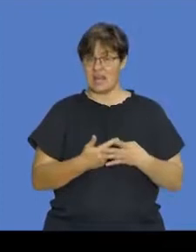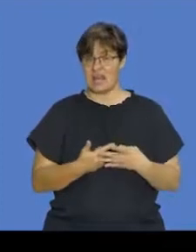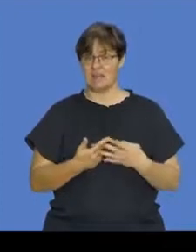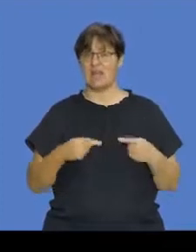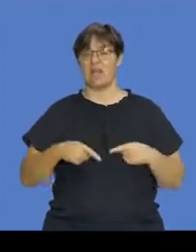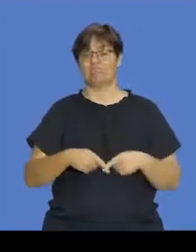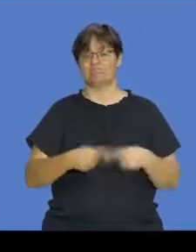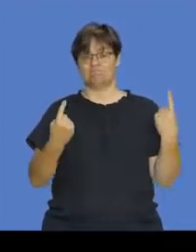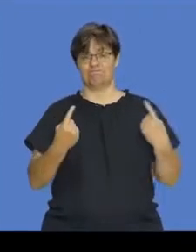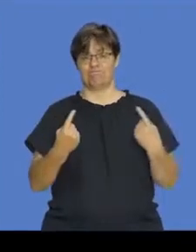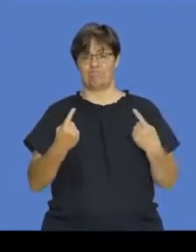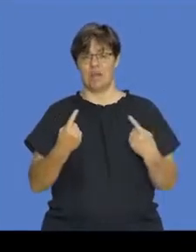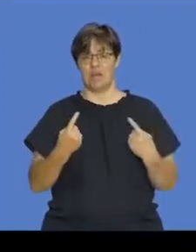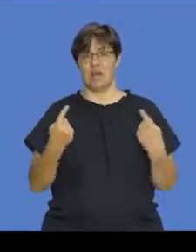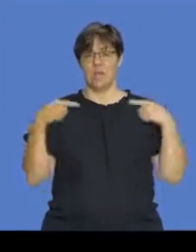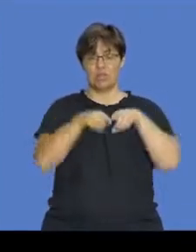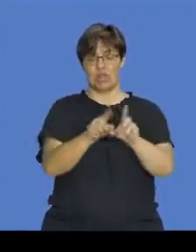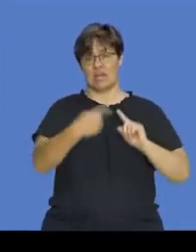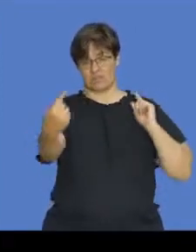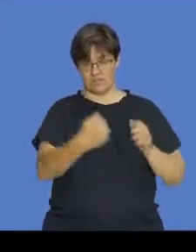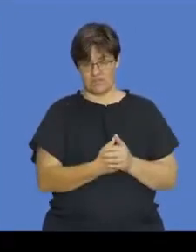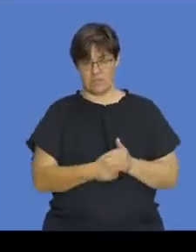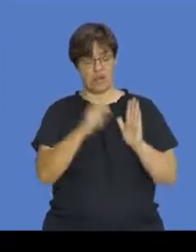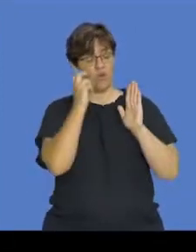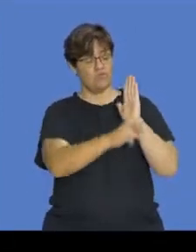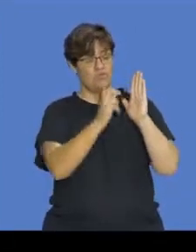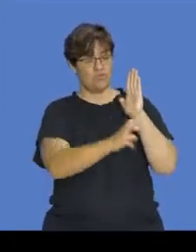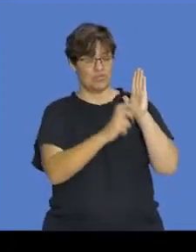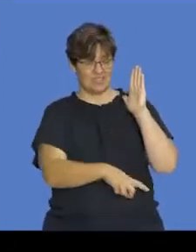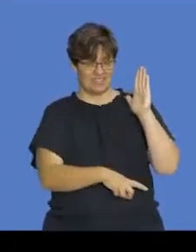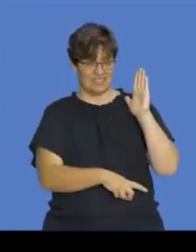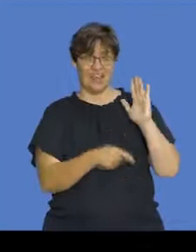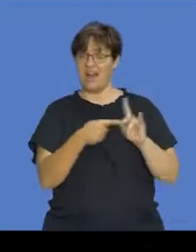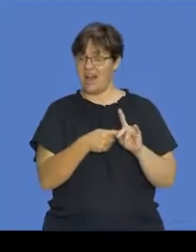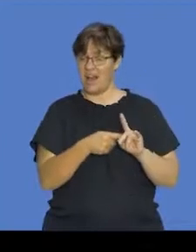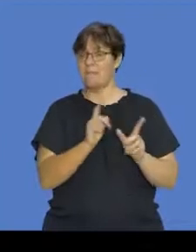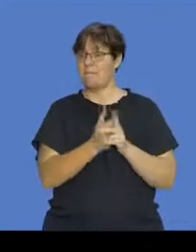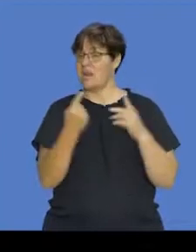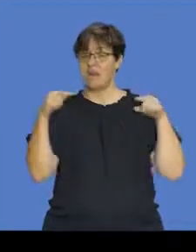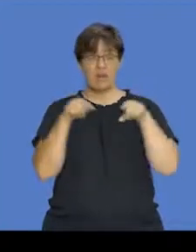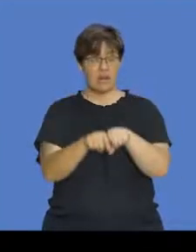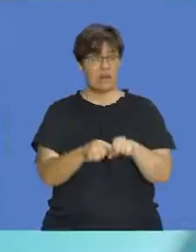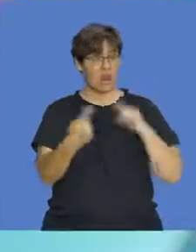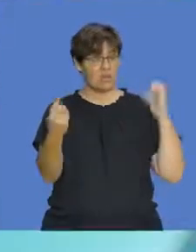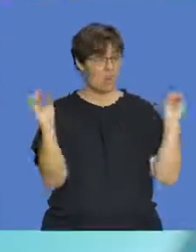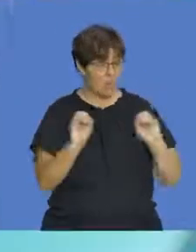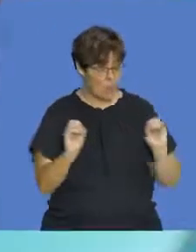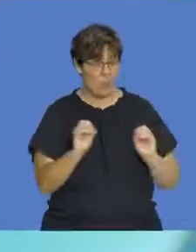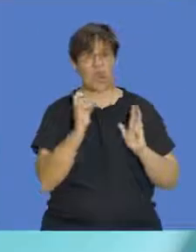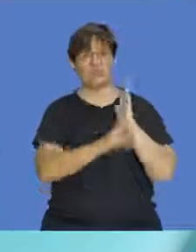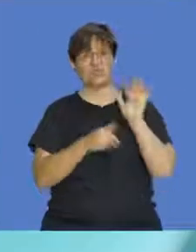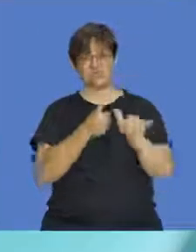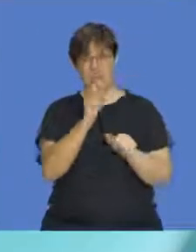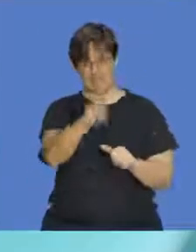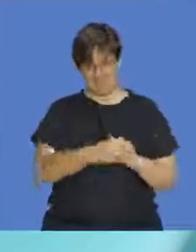mutually exclusive. And finally, our rules that apply to when things are not mutually exclusive. Guys, I